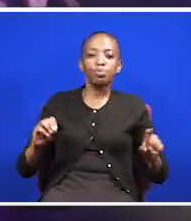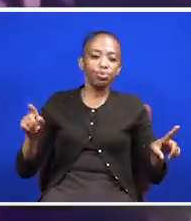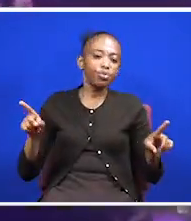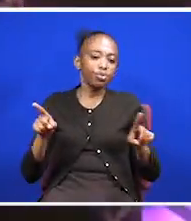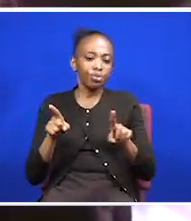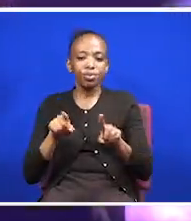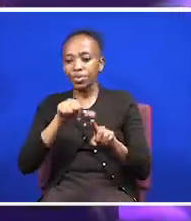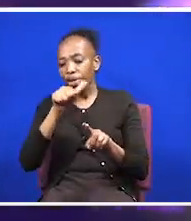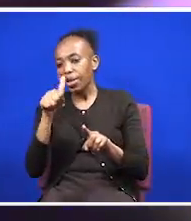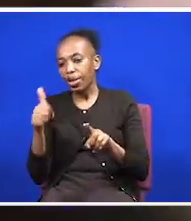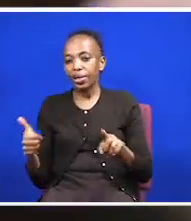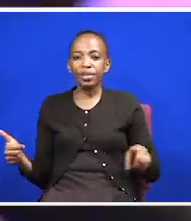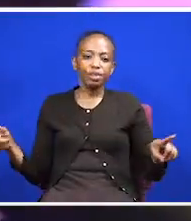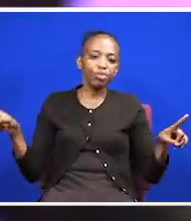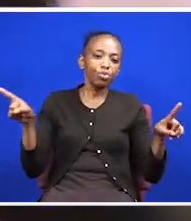Hakuna